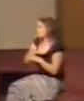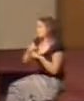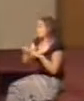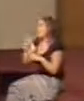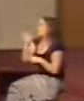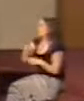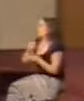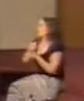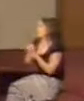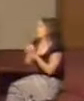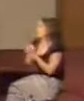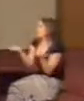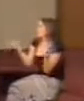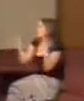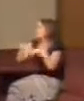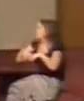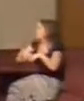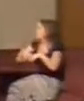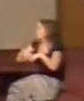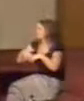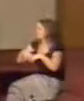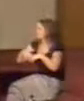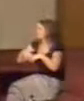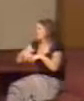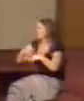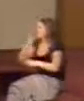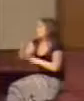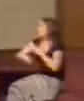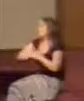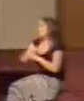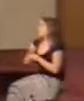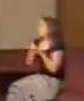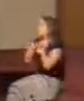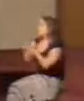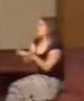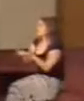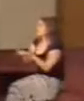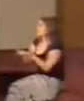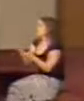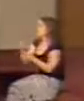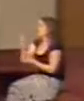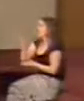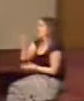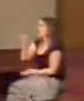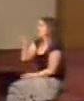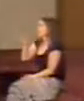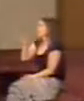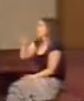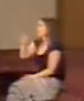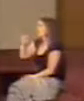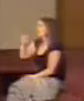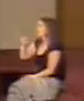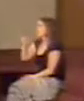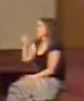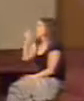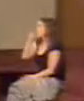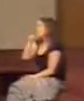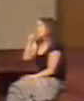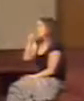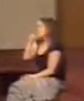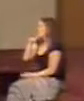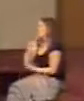crashed. Because the world offers a counterfeit pleasure that is doomed. And